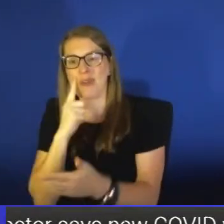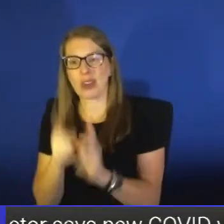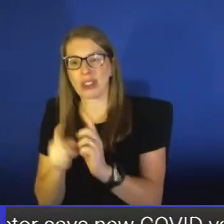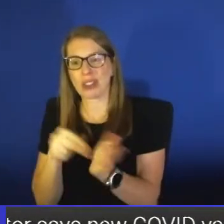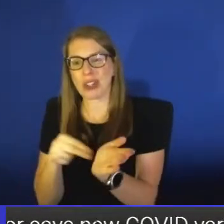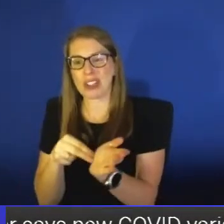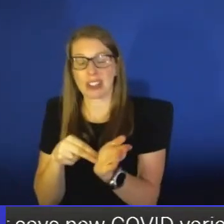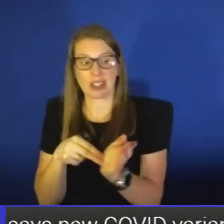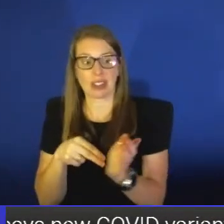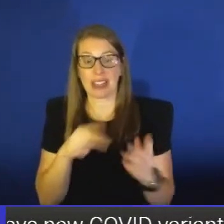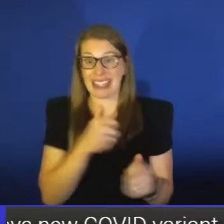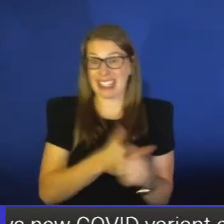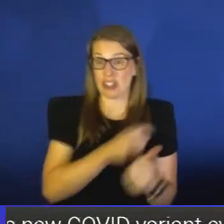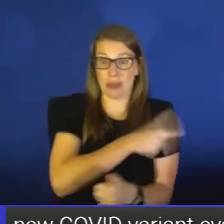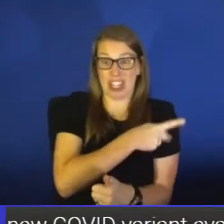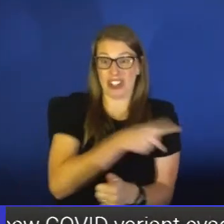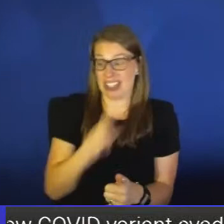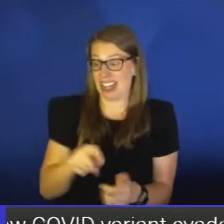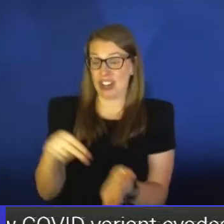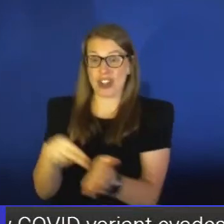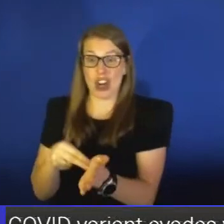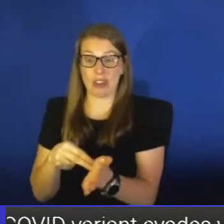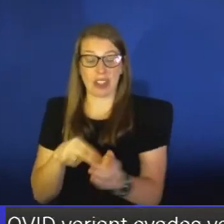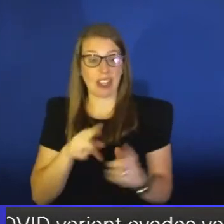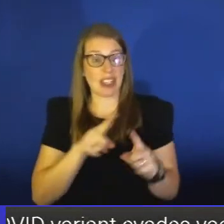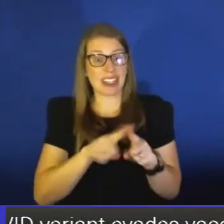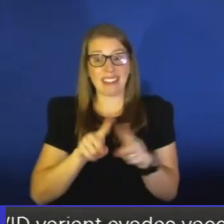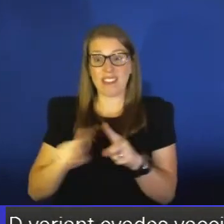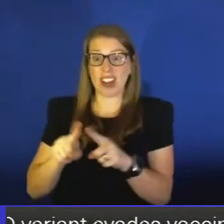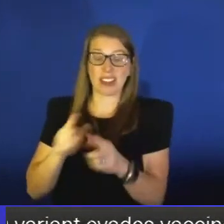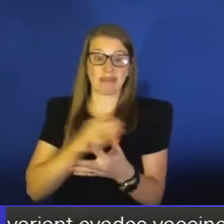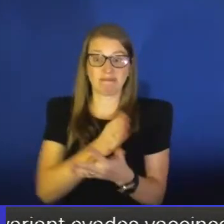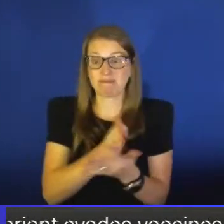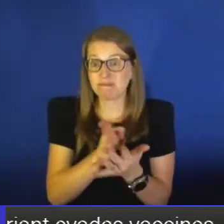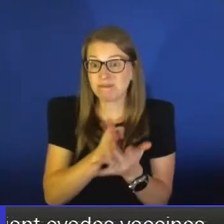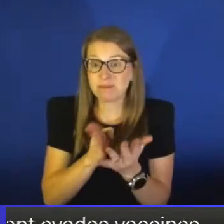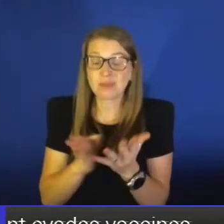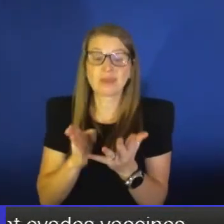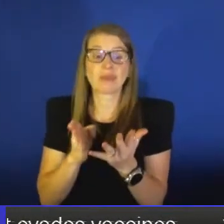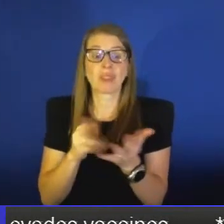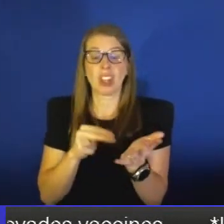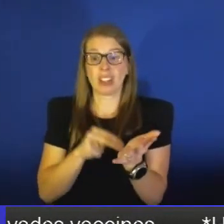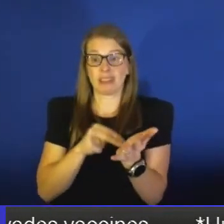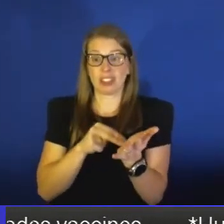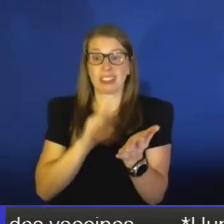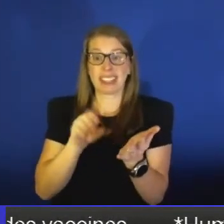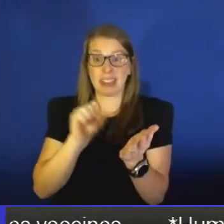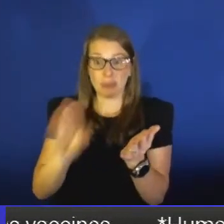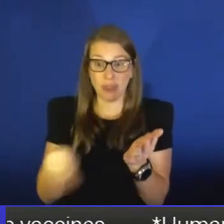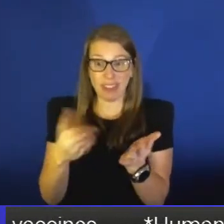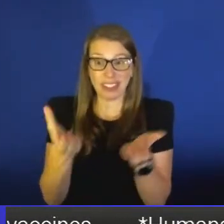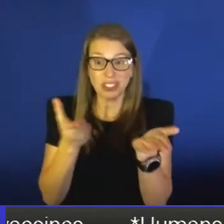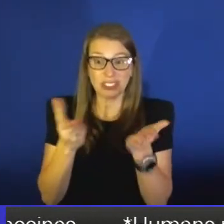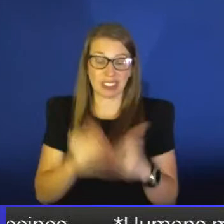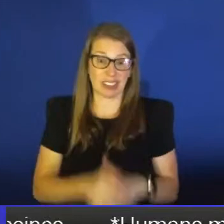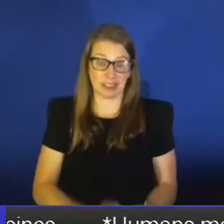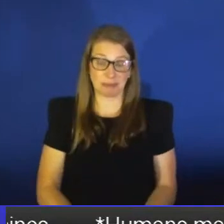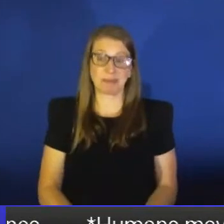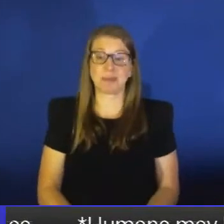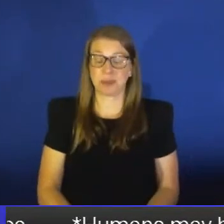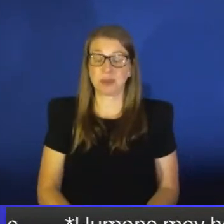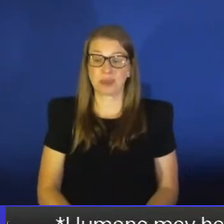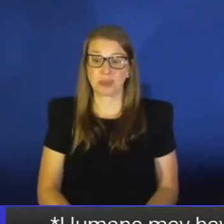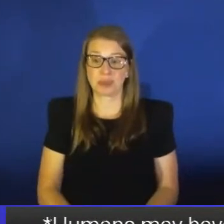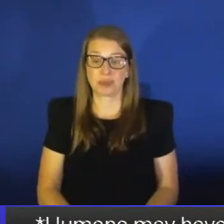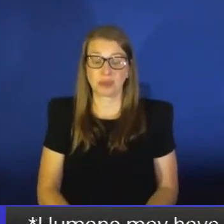lot of ways that nurses can serve in different positions and different skill sets that they can expand into. I think the things, though,